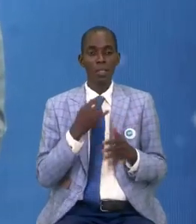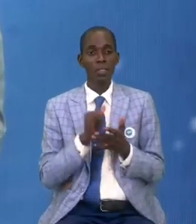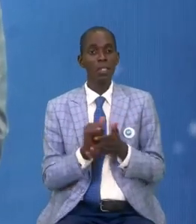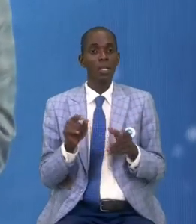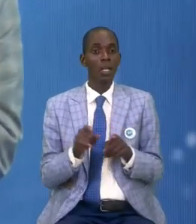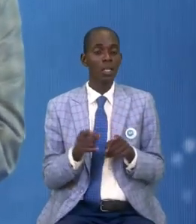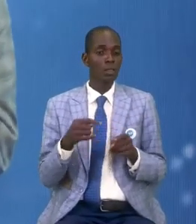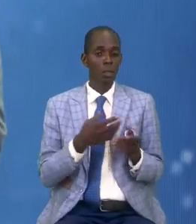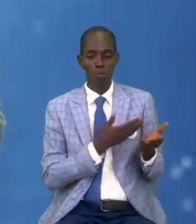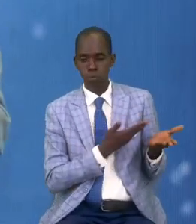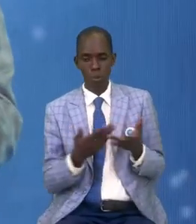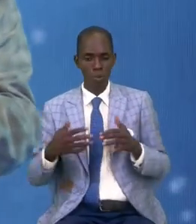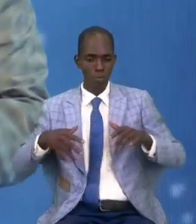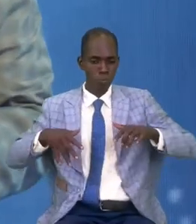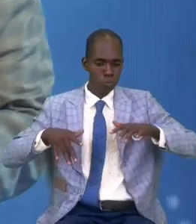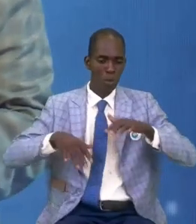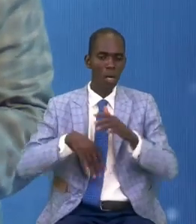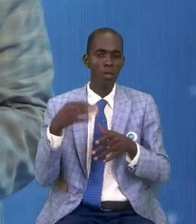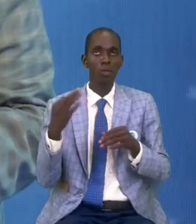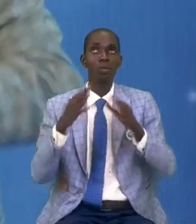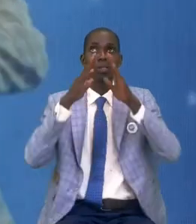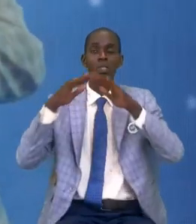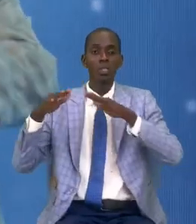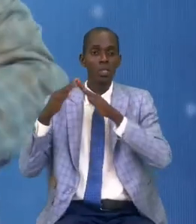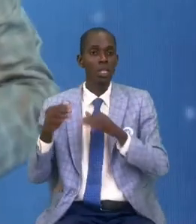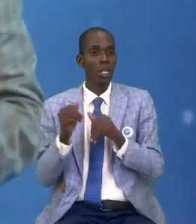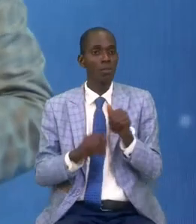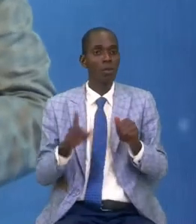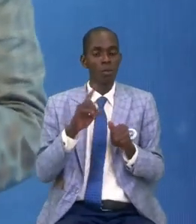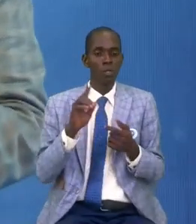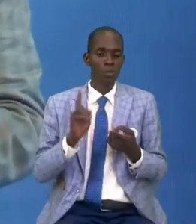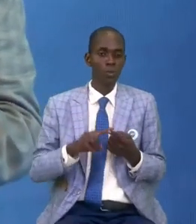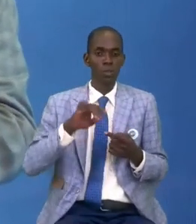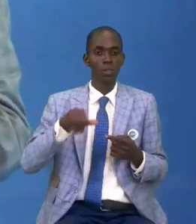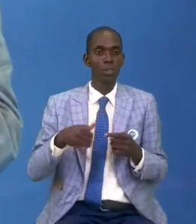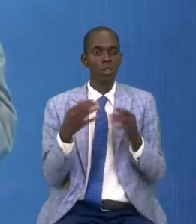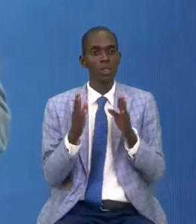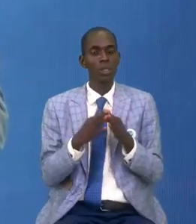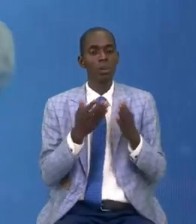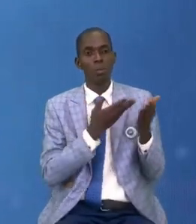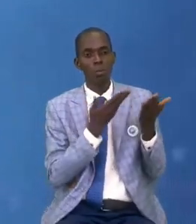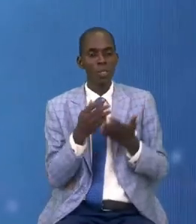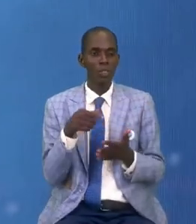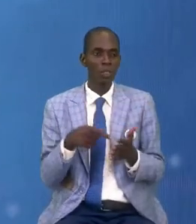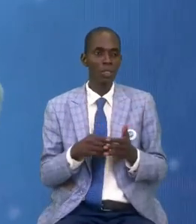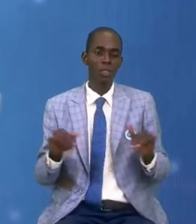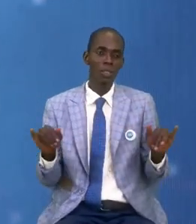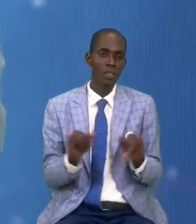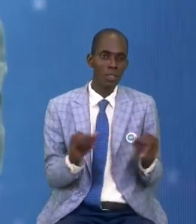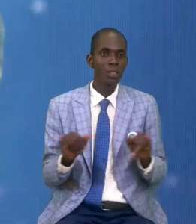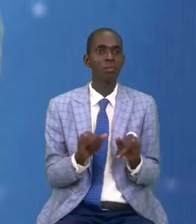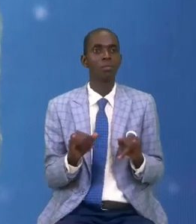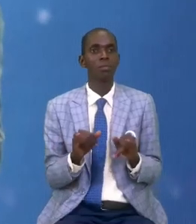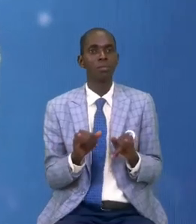unto Jerusalem, bringing sick folks and them which were vexed with